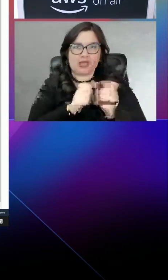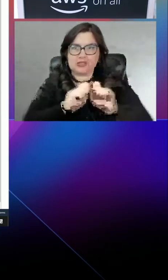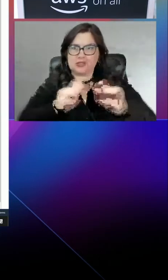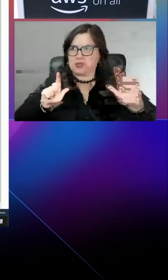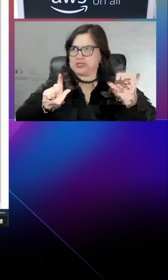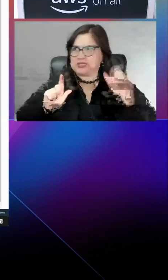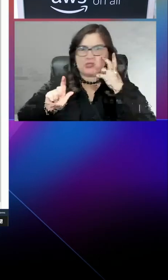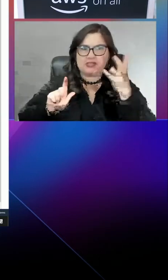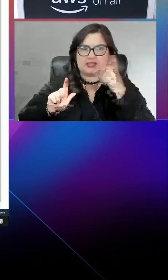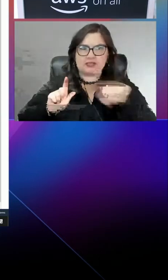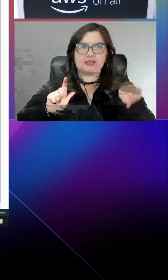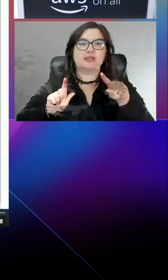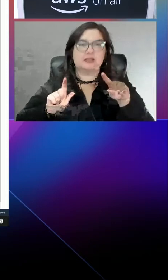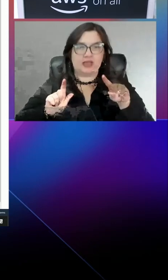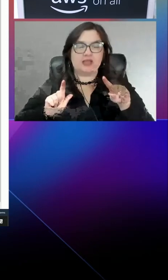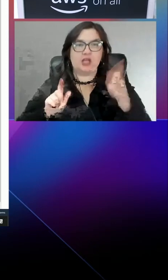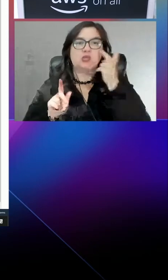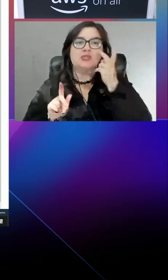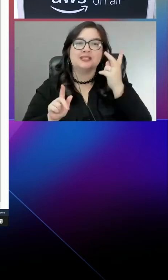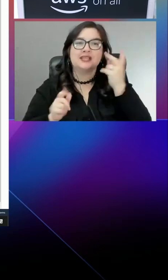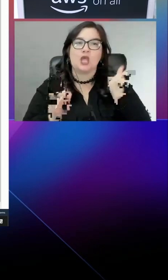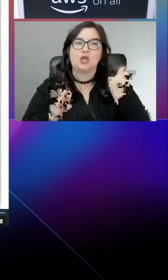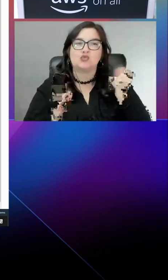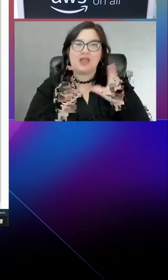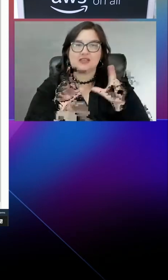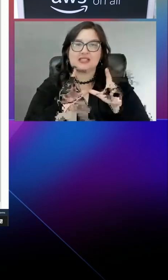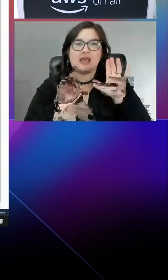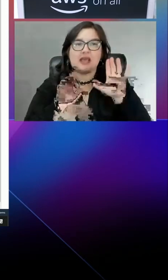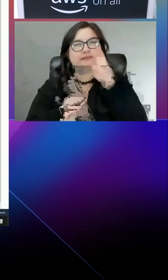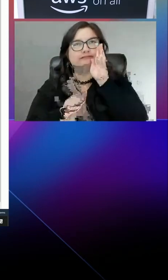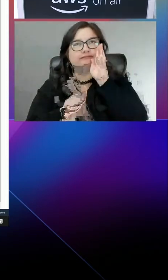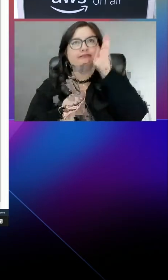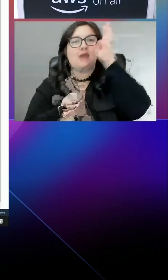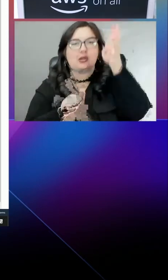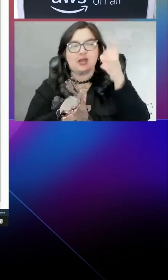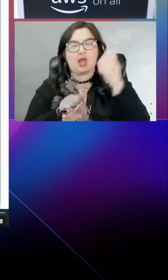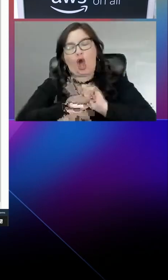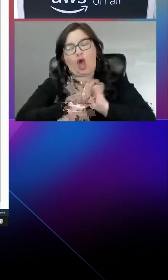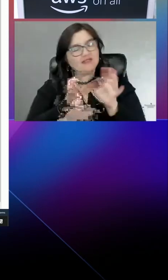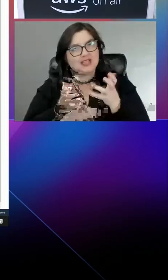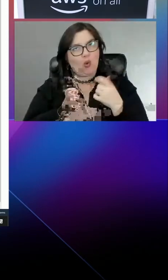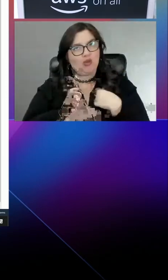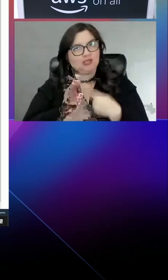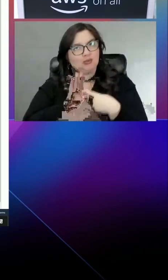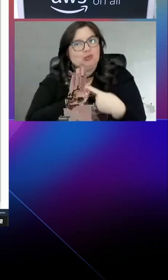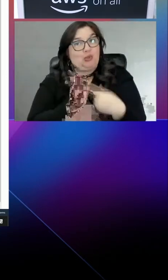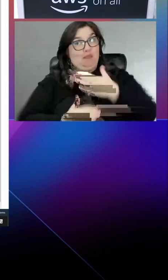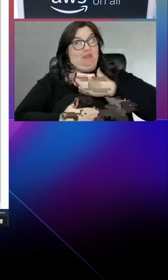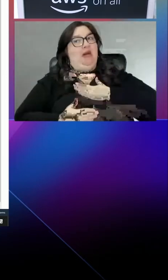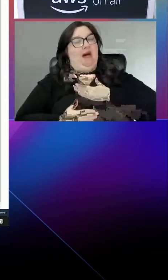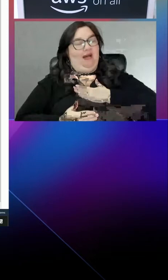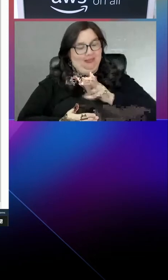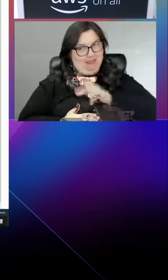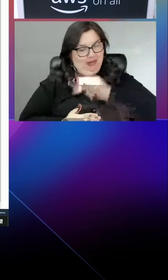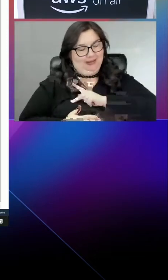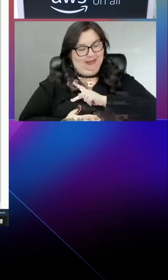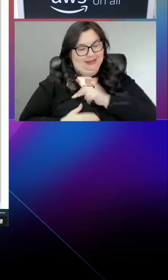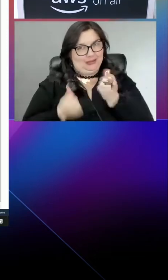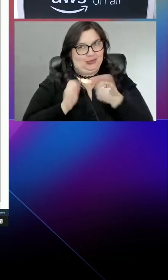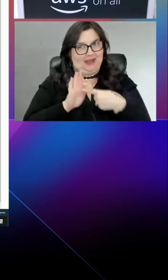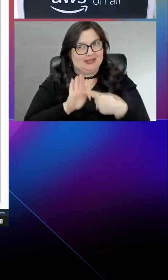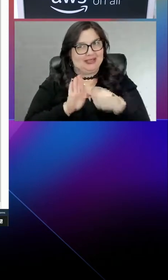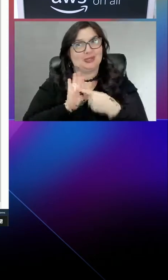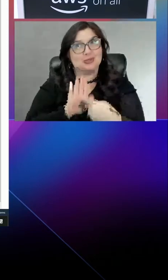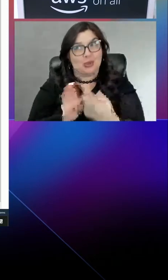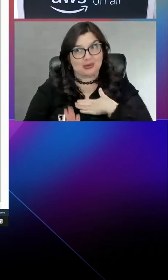we see a driver's license. And this is a mocked up one because we don't want to show our, my driver's license and show my age. But Yeah,